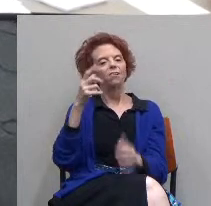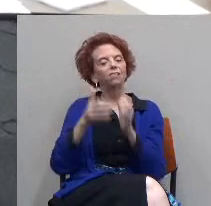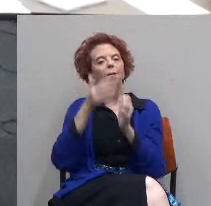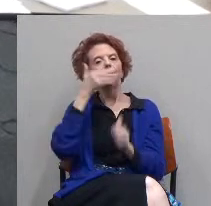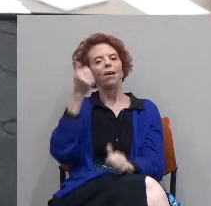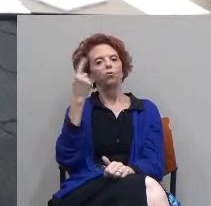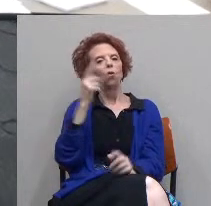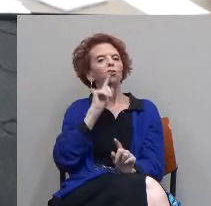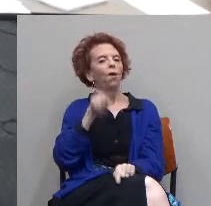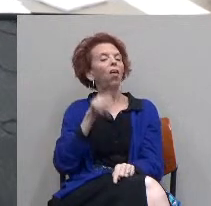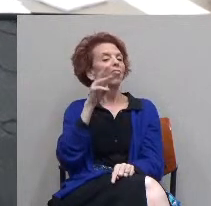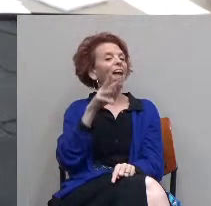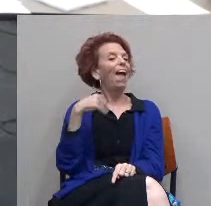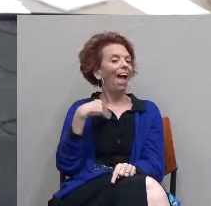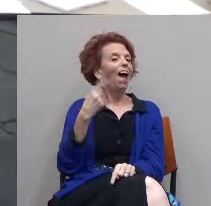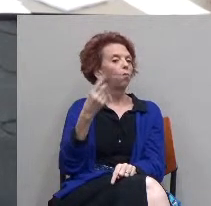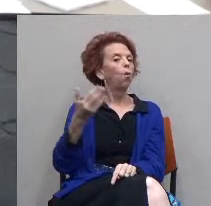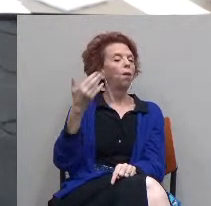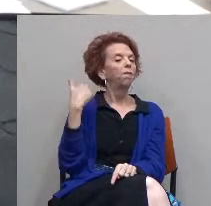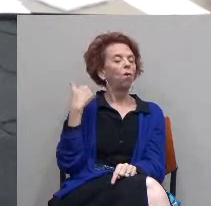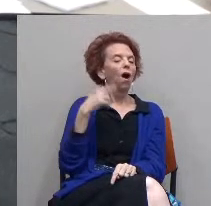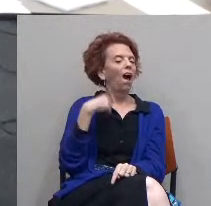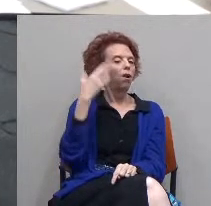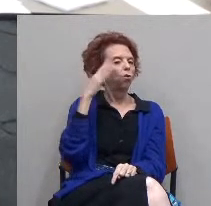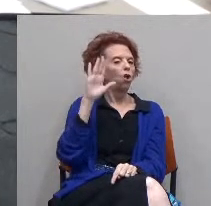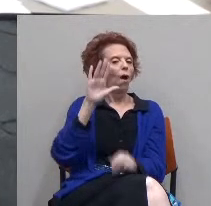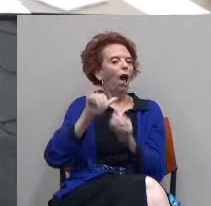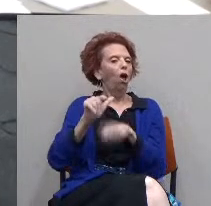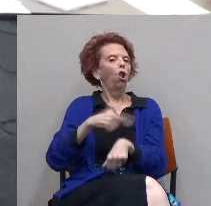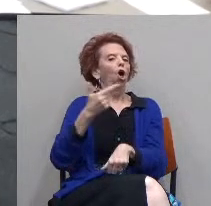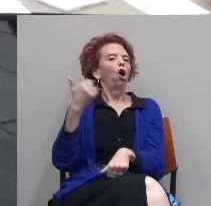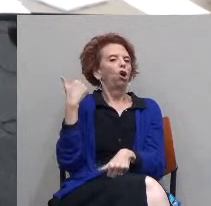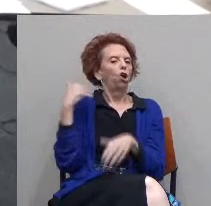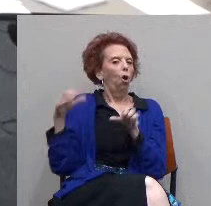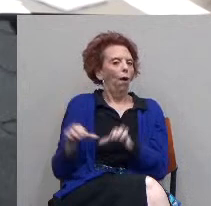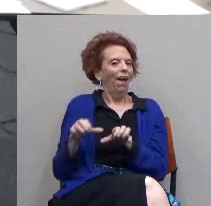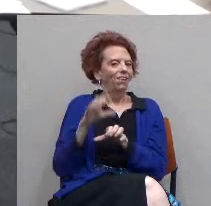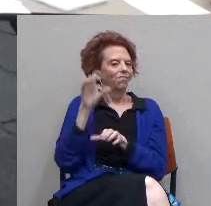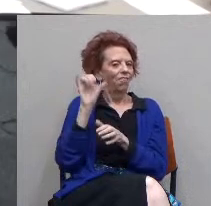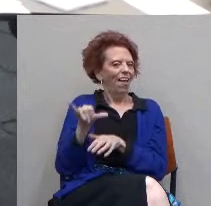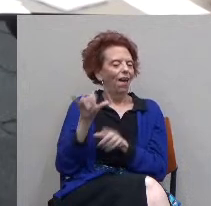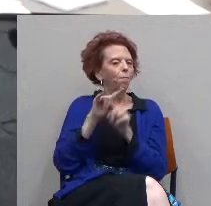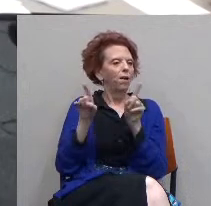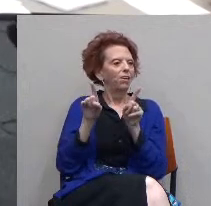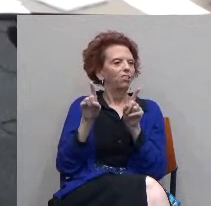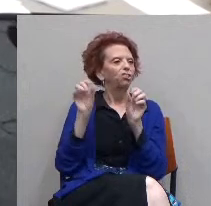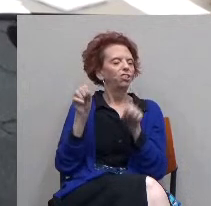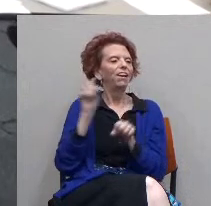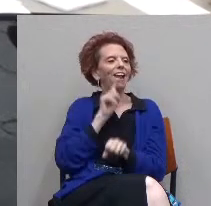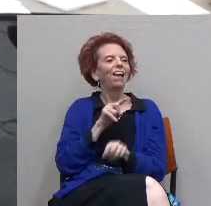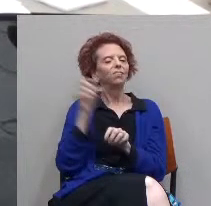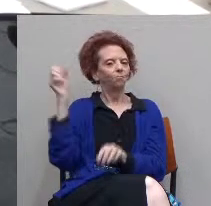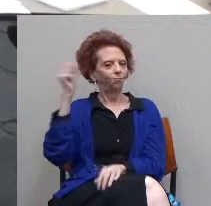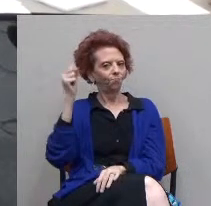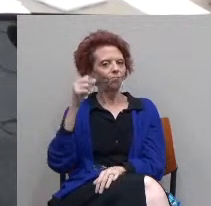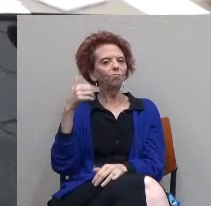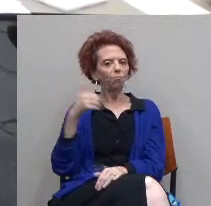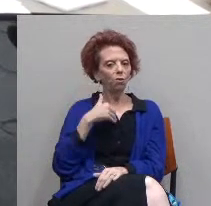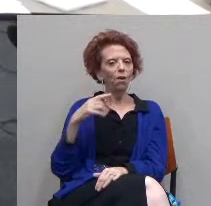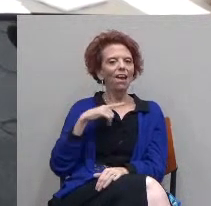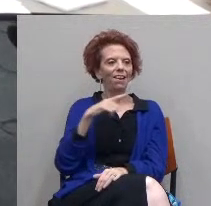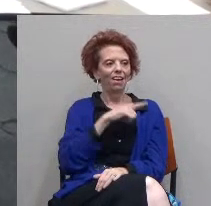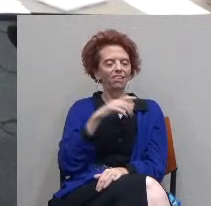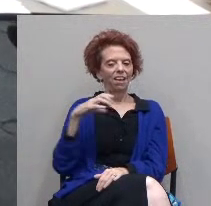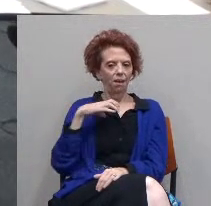answer that. I know that there was one. I don't know how long ago or how long it was active, but I think Shan can probably answer. Yeah, there was a